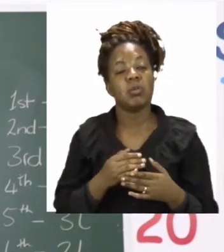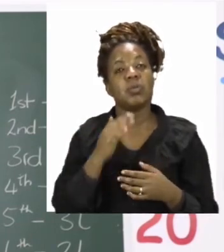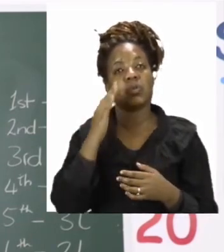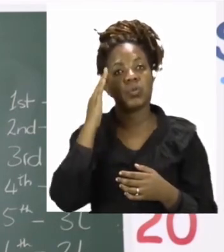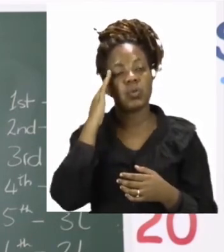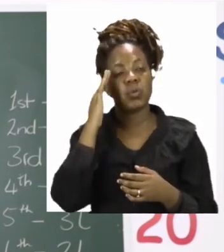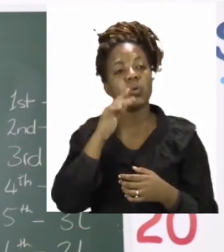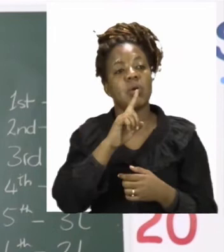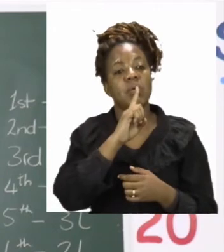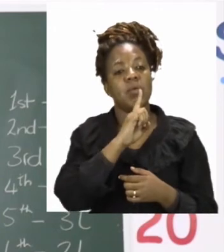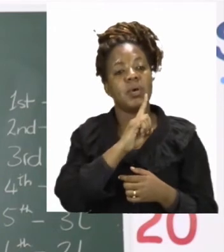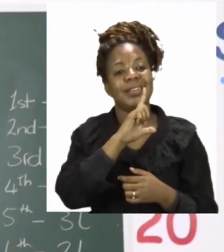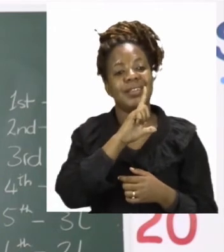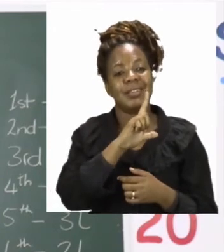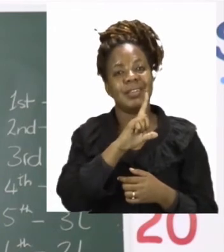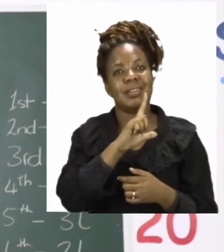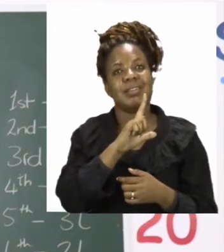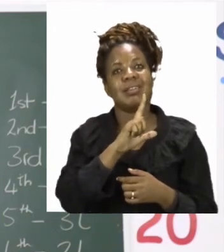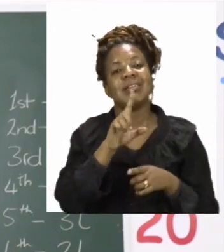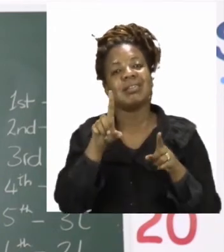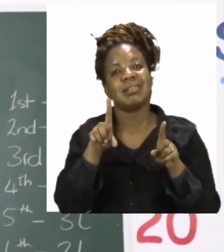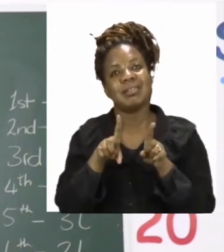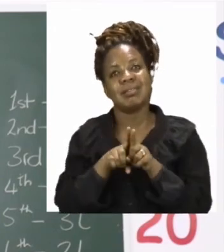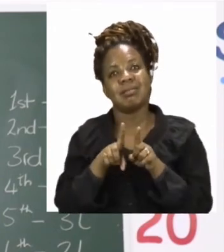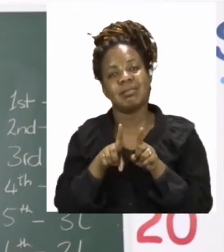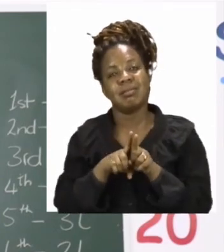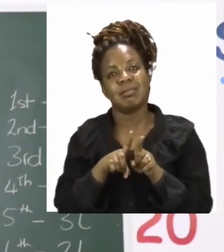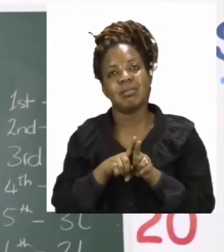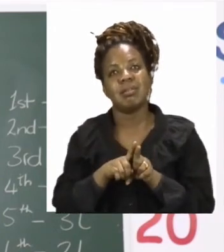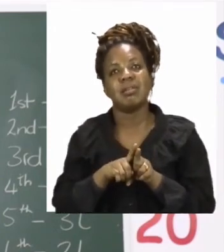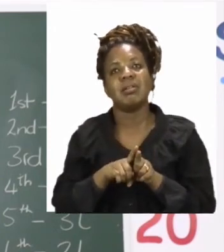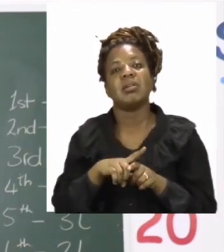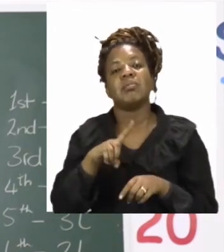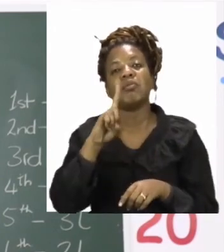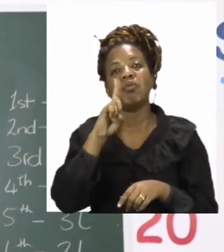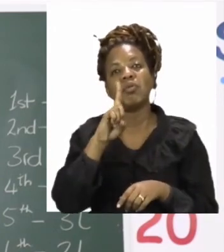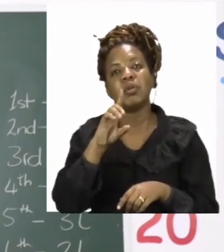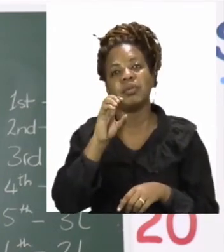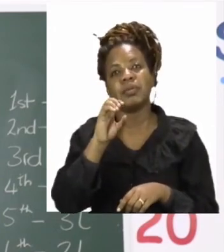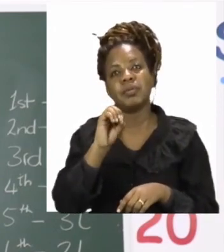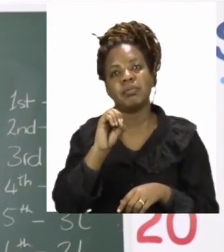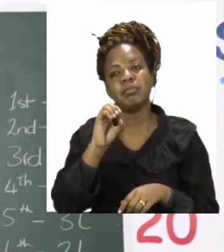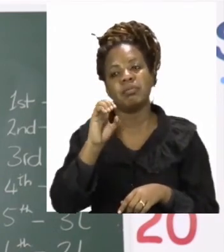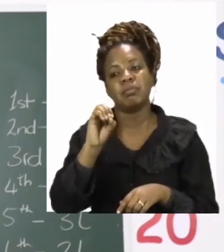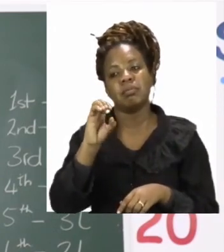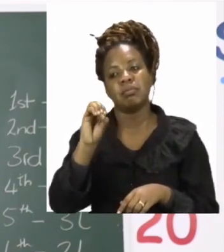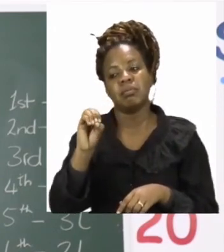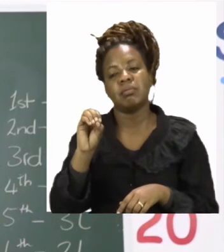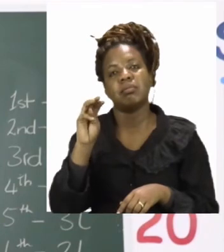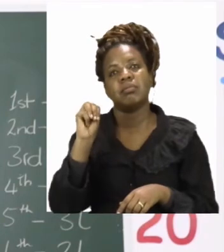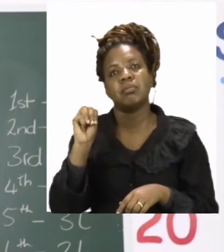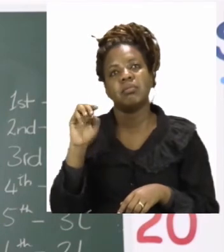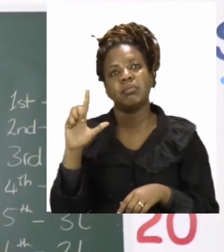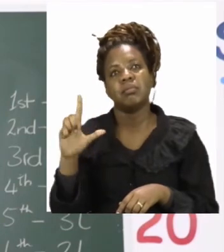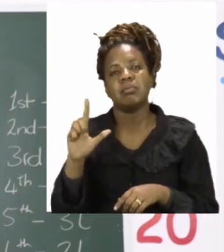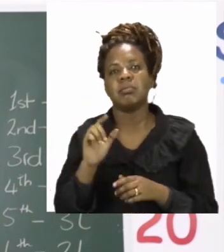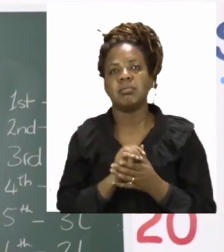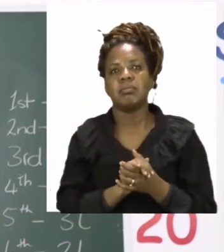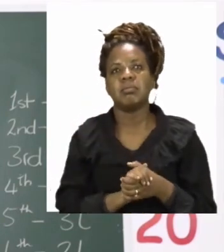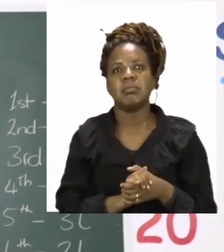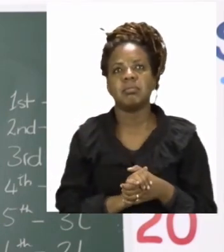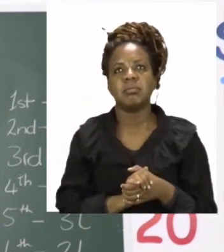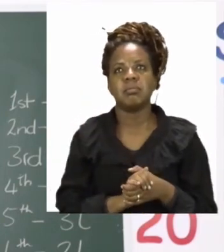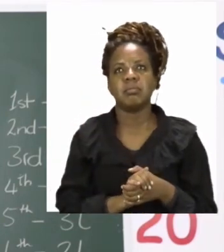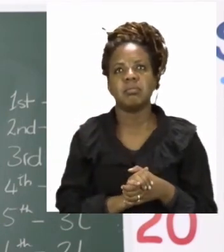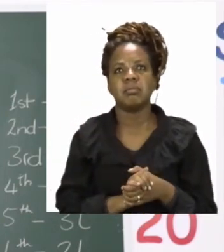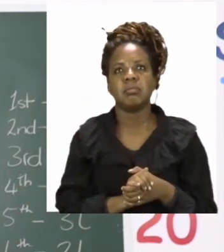liter is equal or the same as saying 1,000 milliliters. And that's the